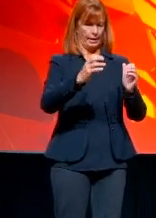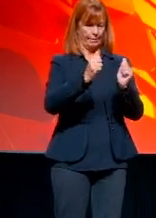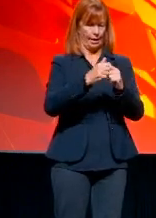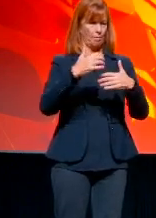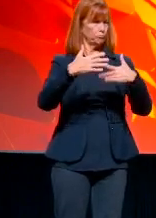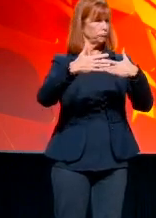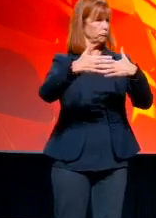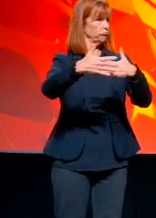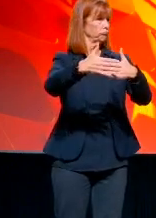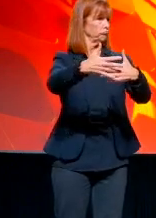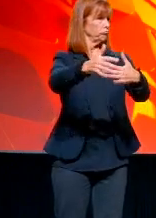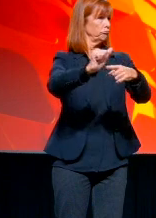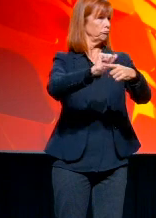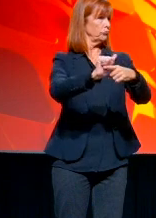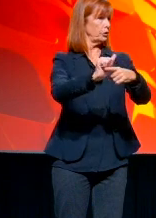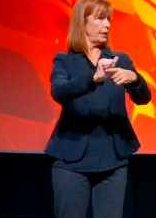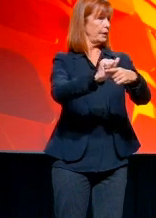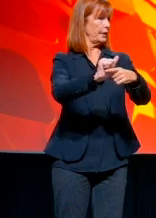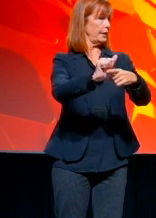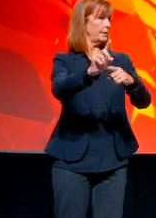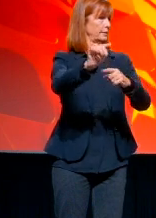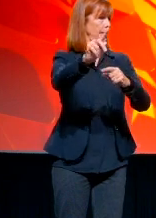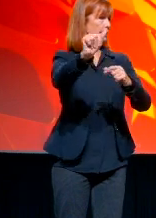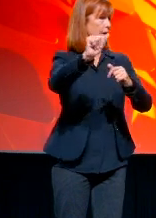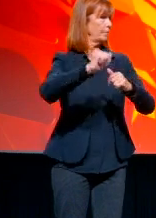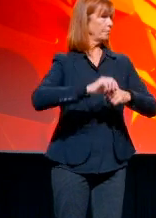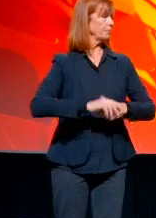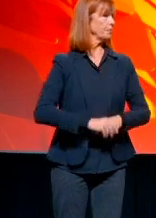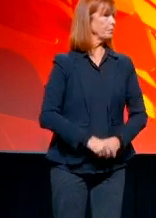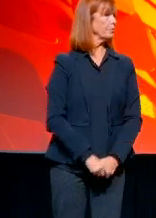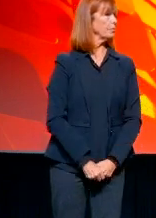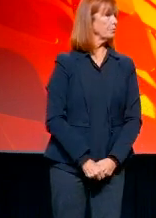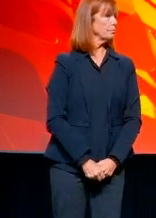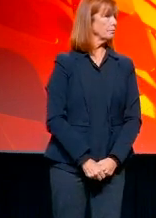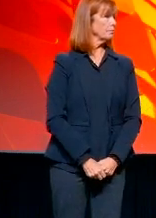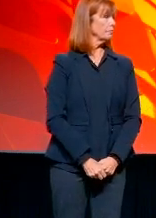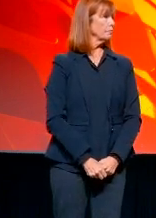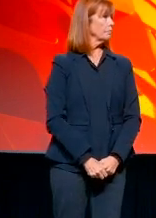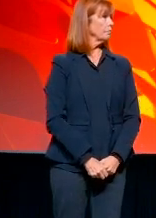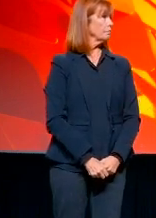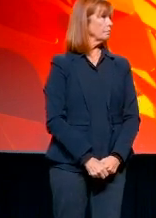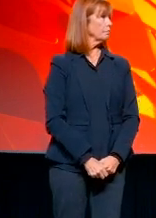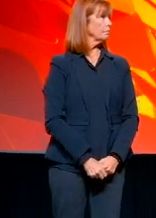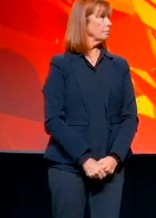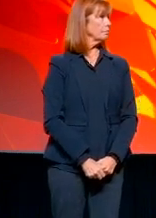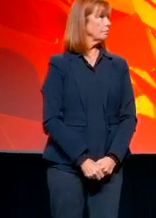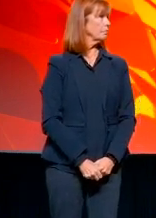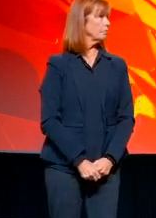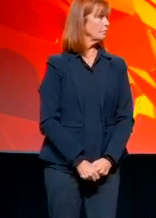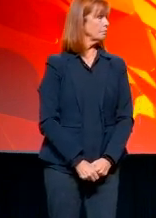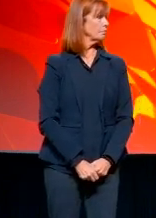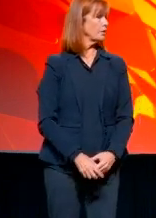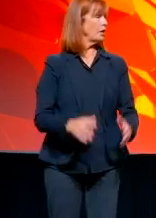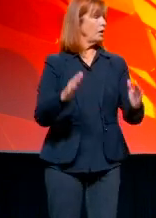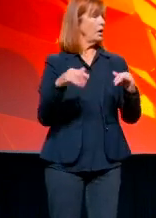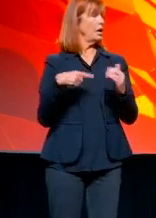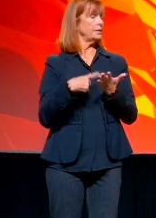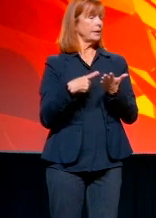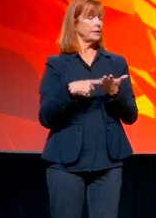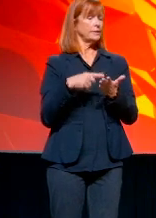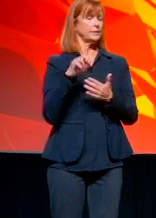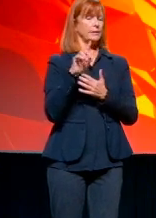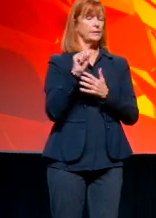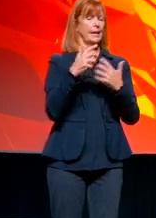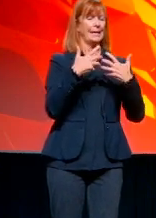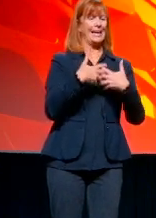data from the kind of a deployment environment for learning. So to discuss the data engine, and let's kind of